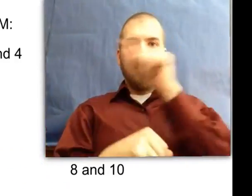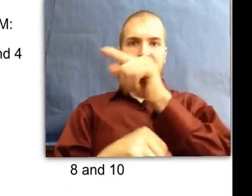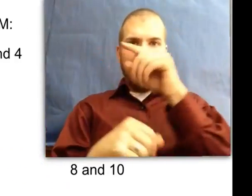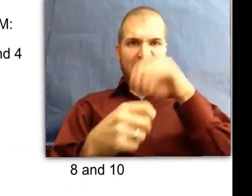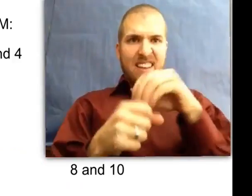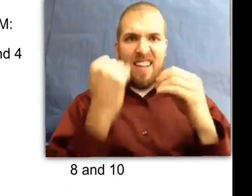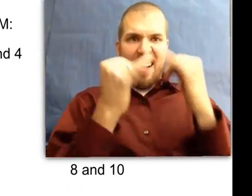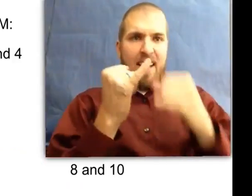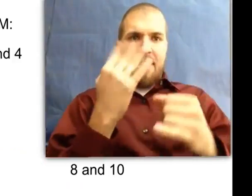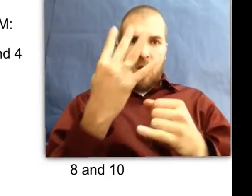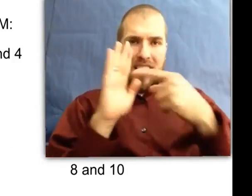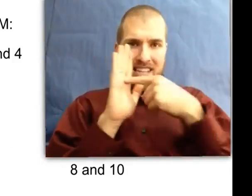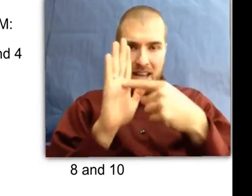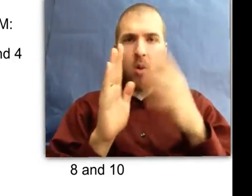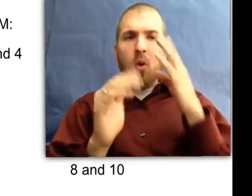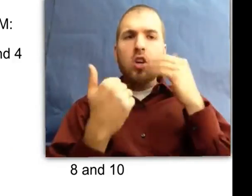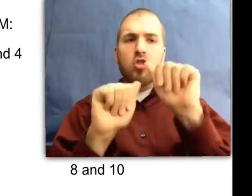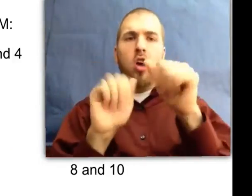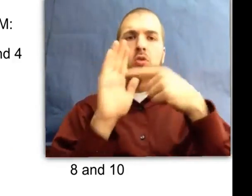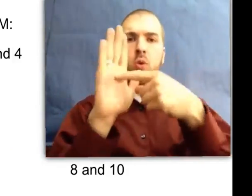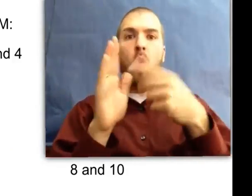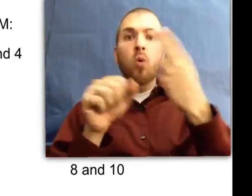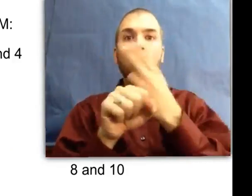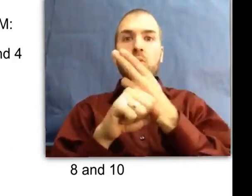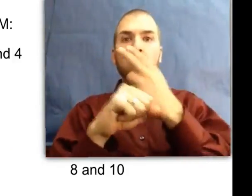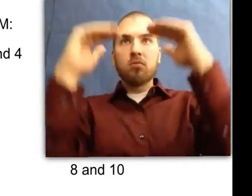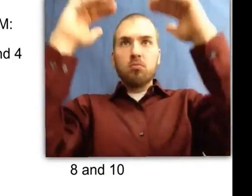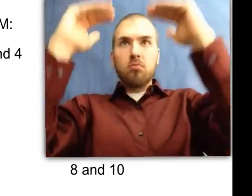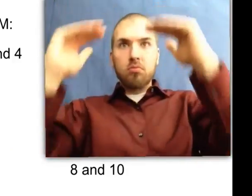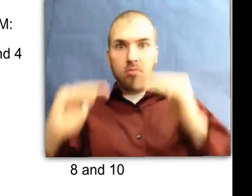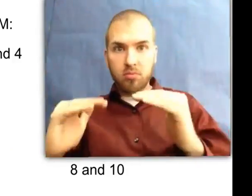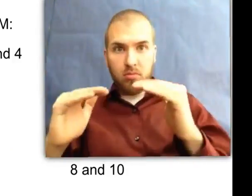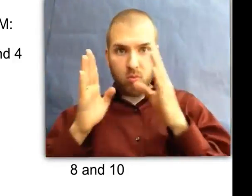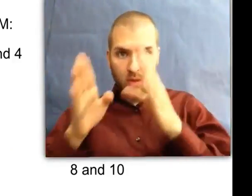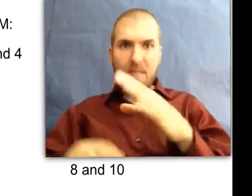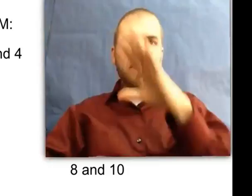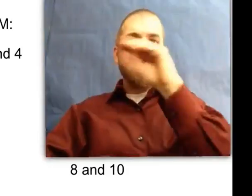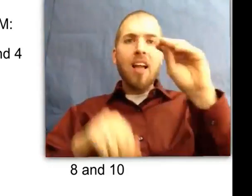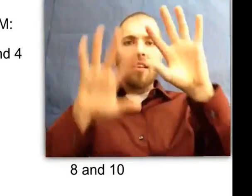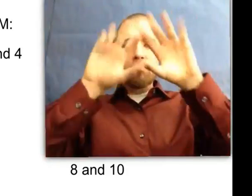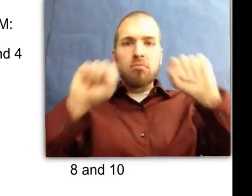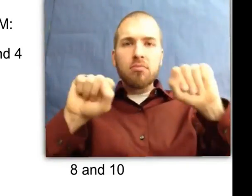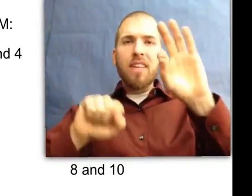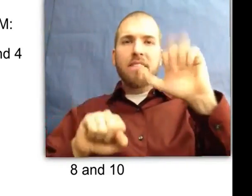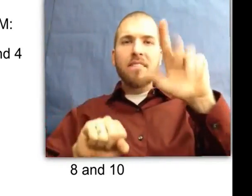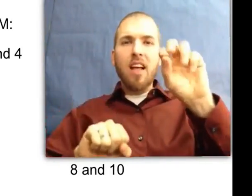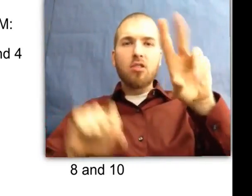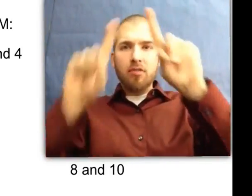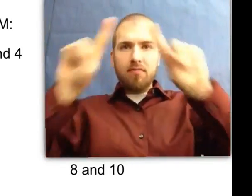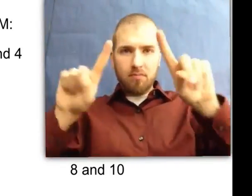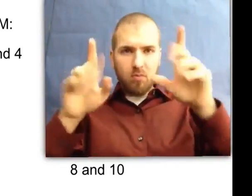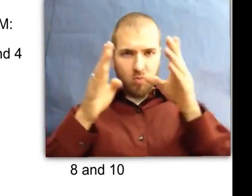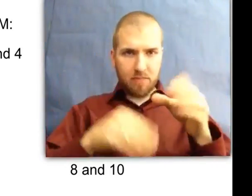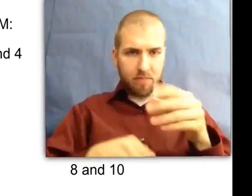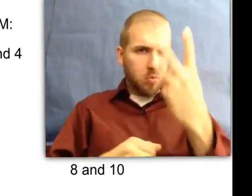factors that are the same, they just become 1. So now we're going to try using the different methods to figure